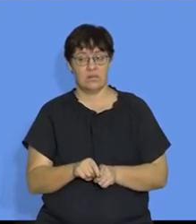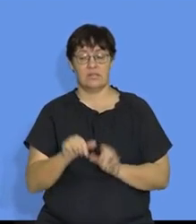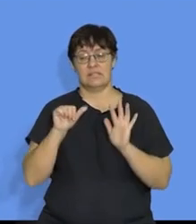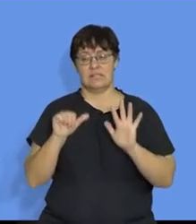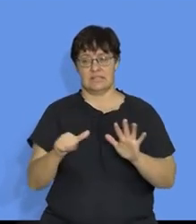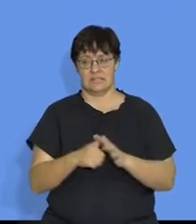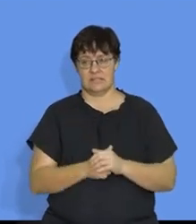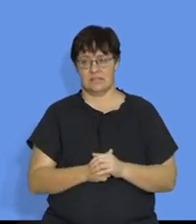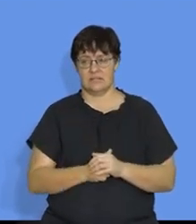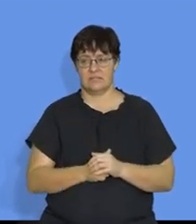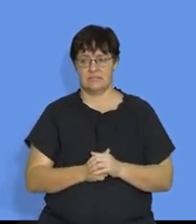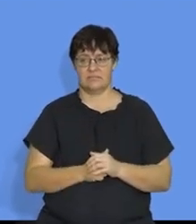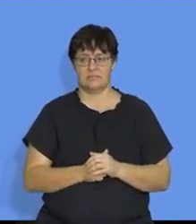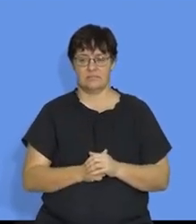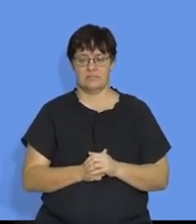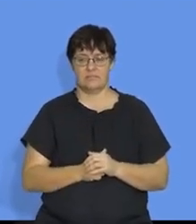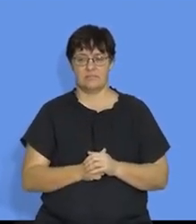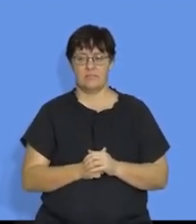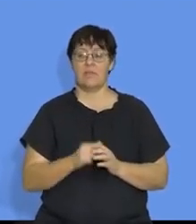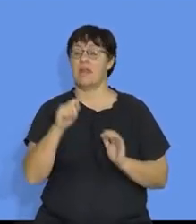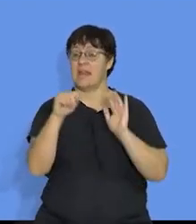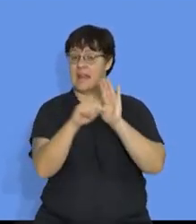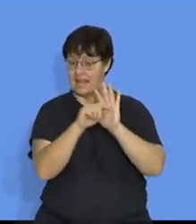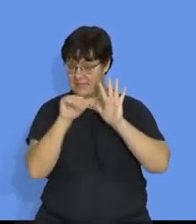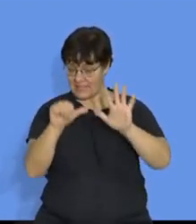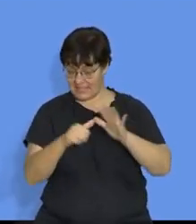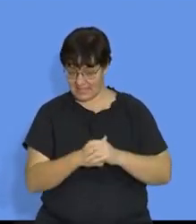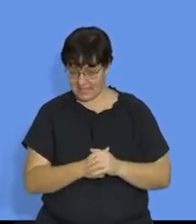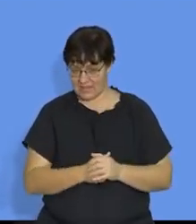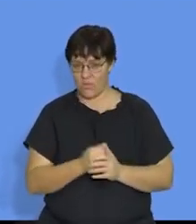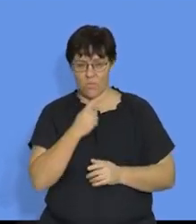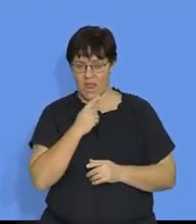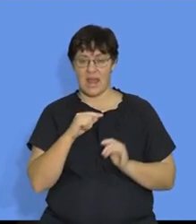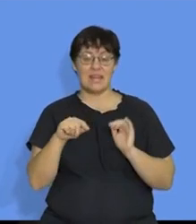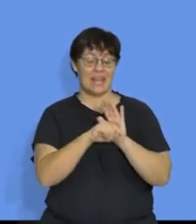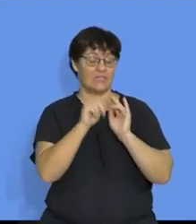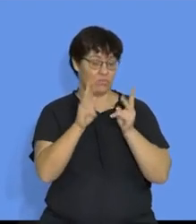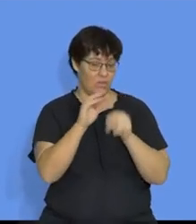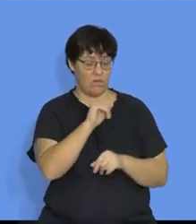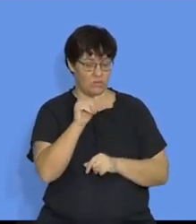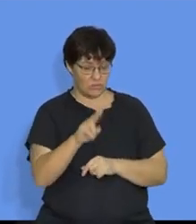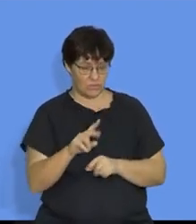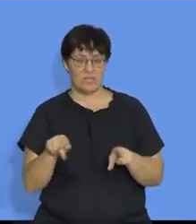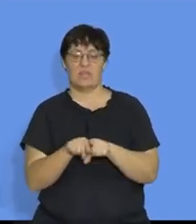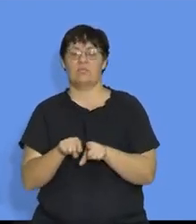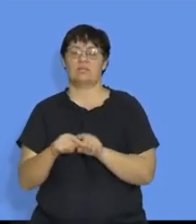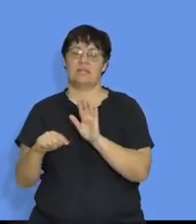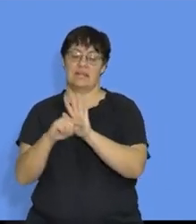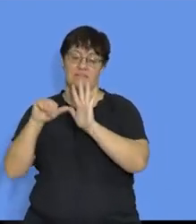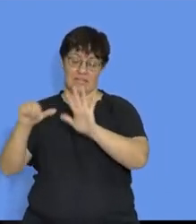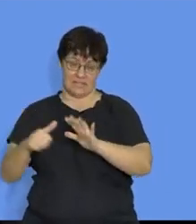to 6. Or negative 6 rather, because negative 12 over 2 is negative